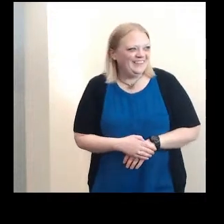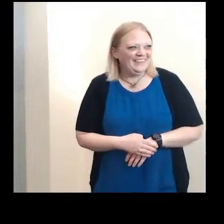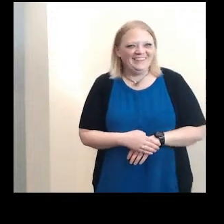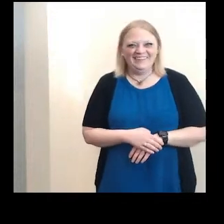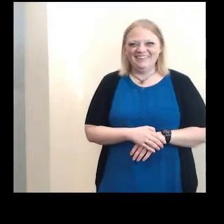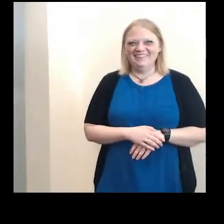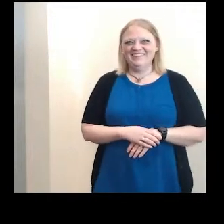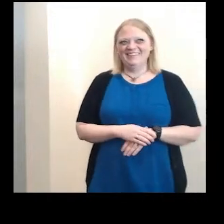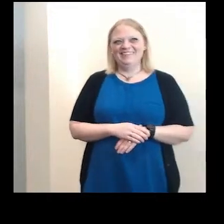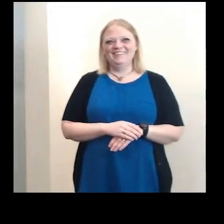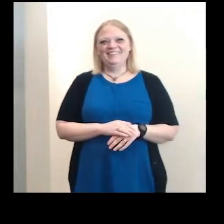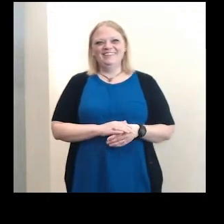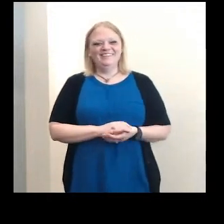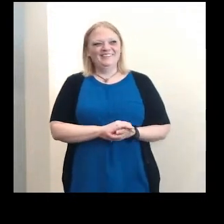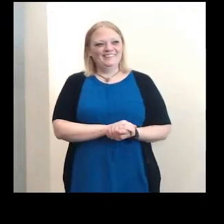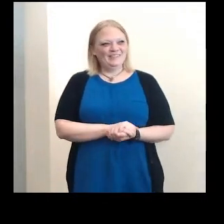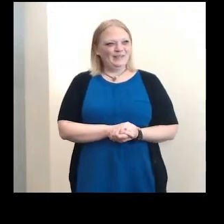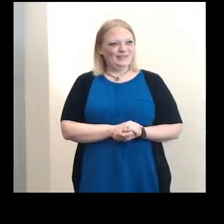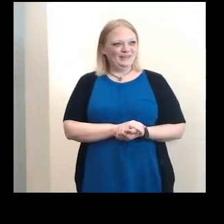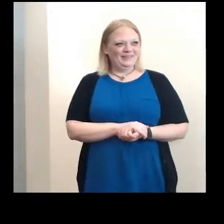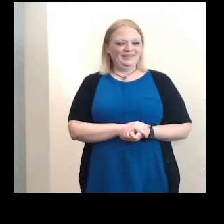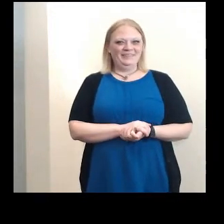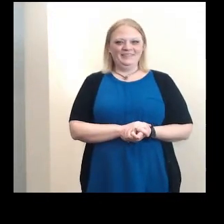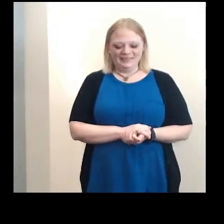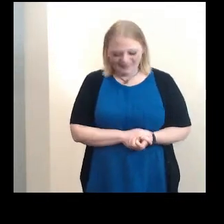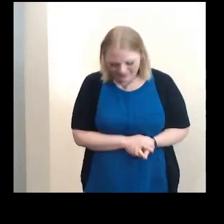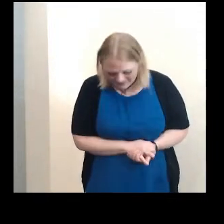What do you guys got there, 2 o'clock or what?